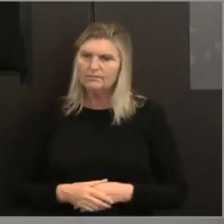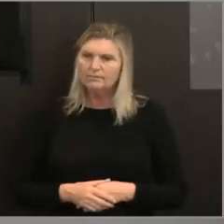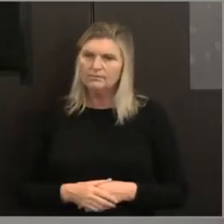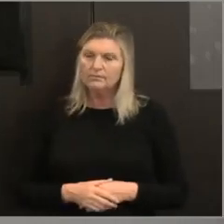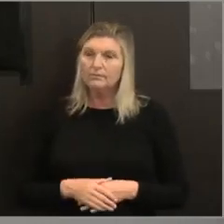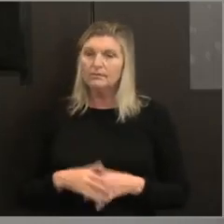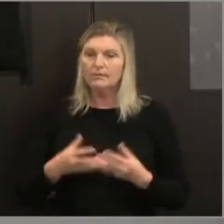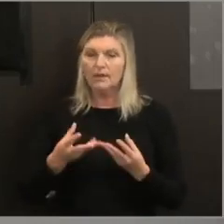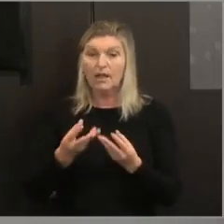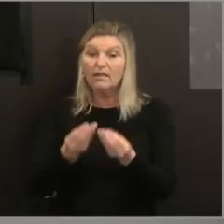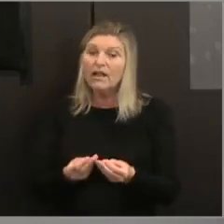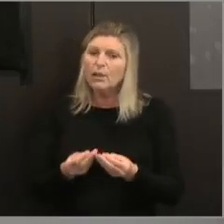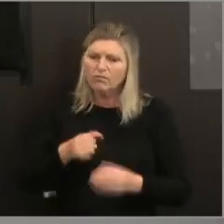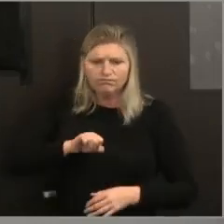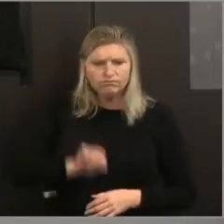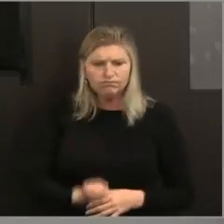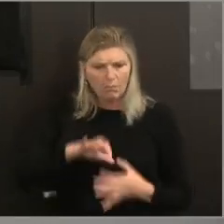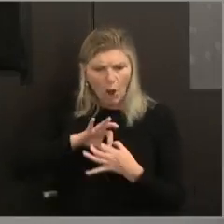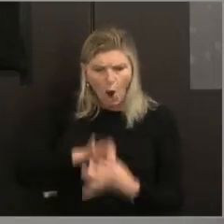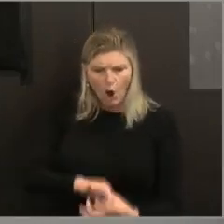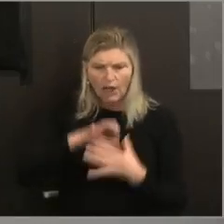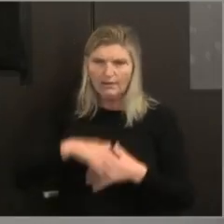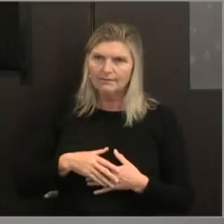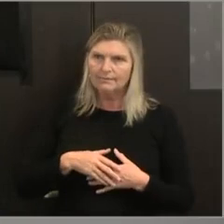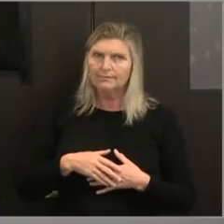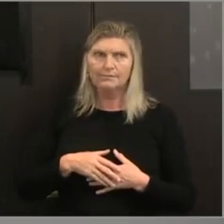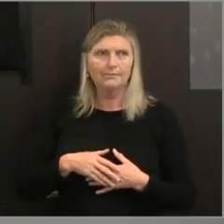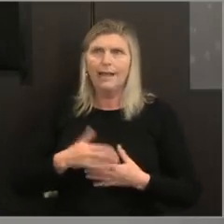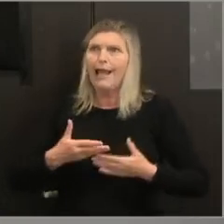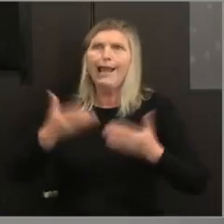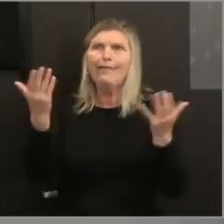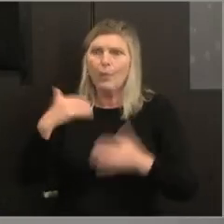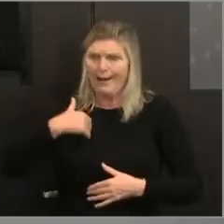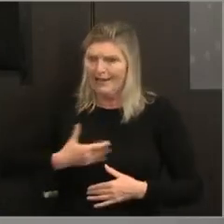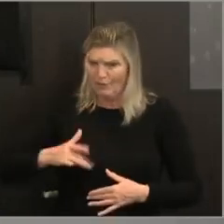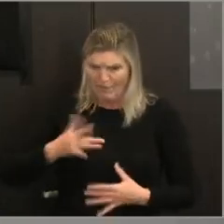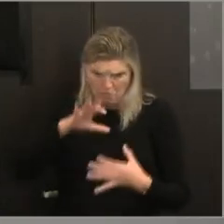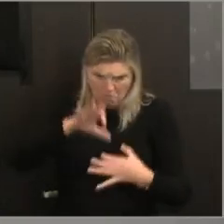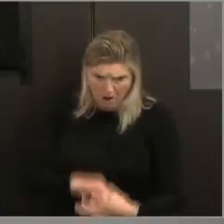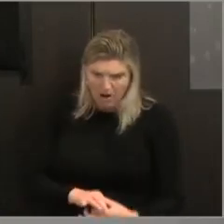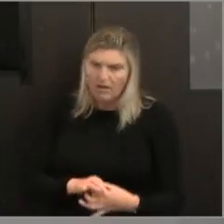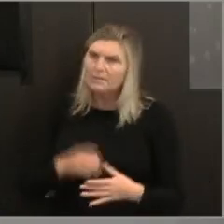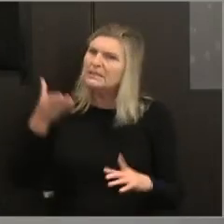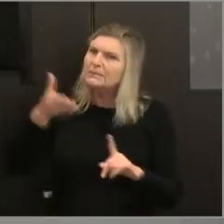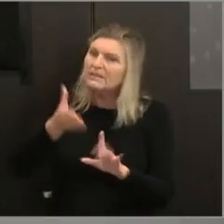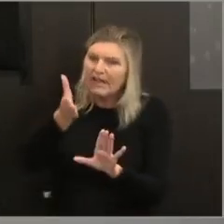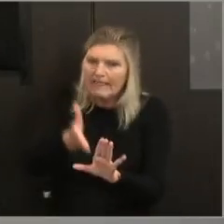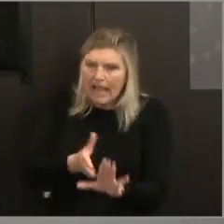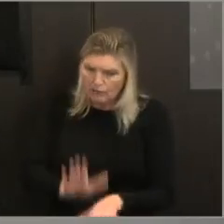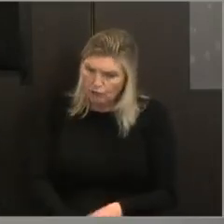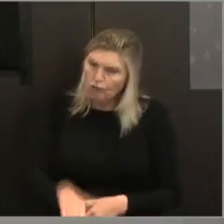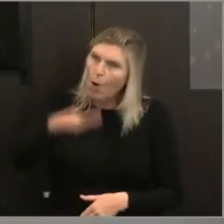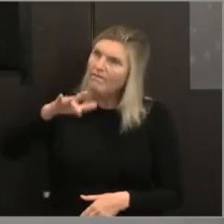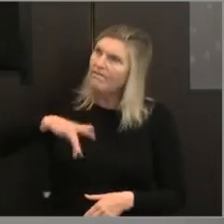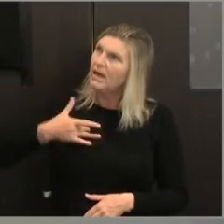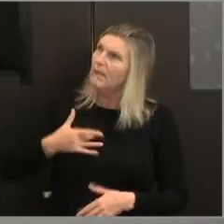The value of belonging, that is the need for everyone, and especially the young, to grow with a secure